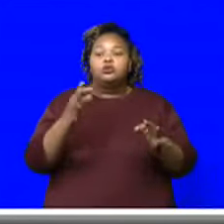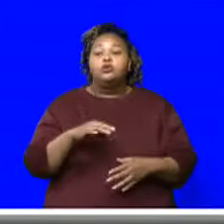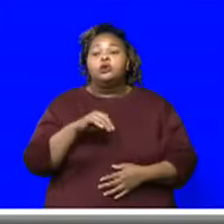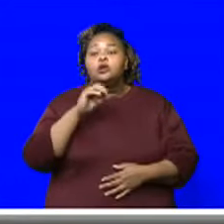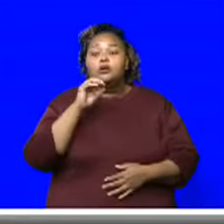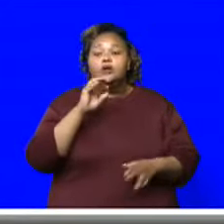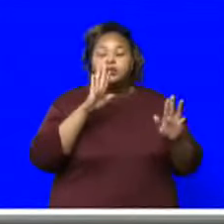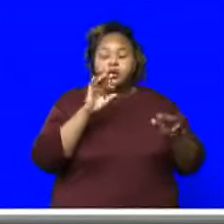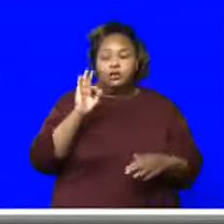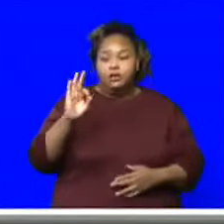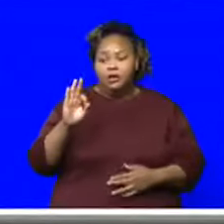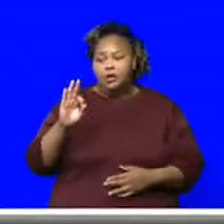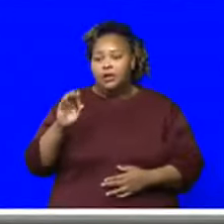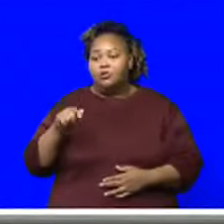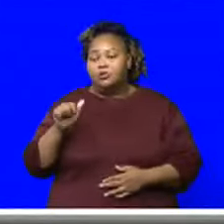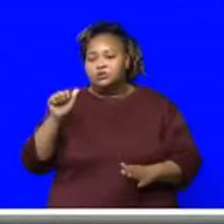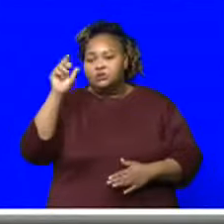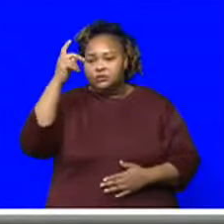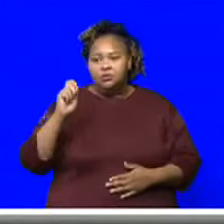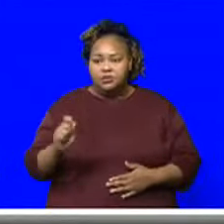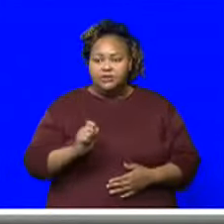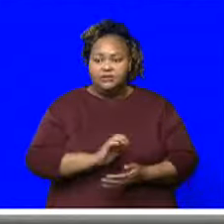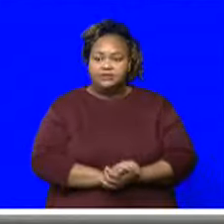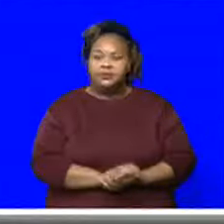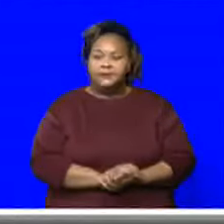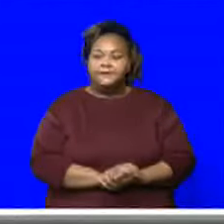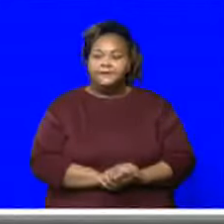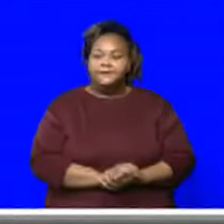98.36%, while credit pass was